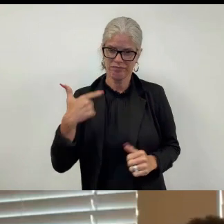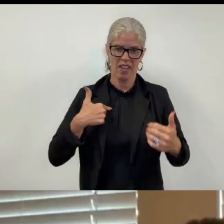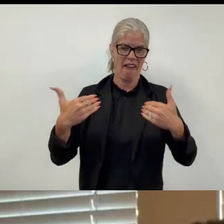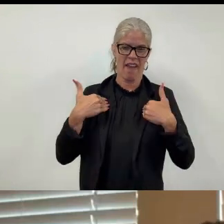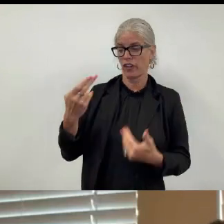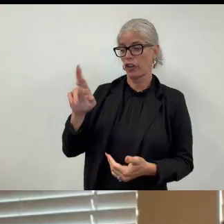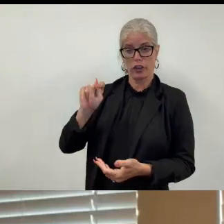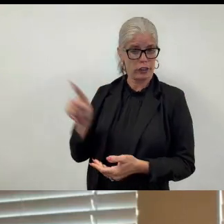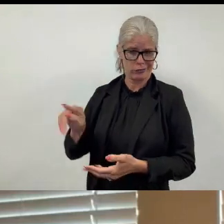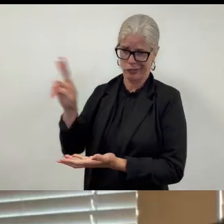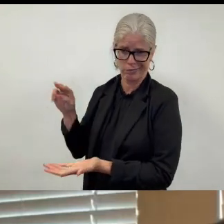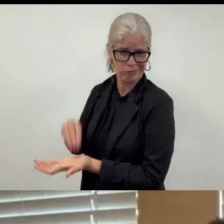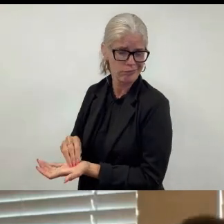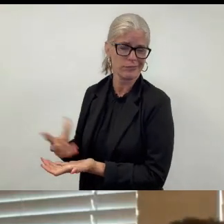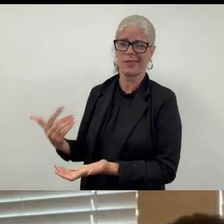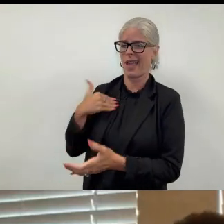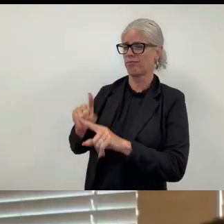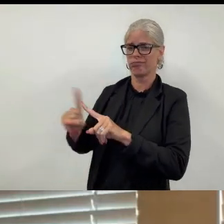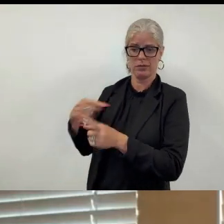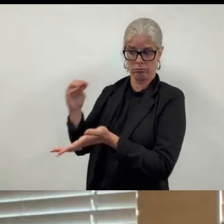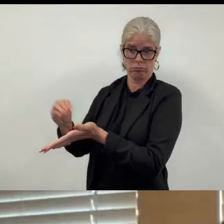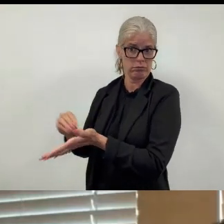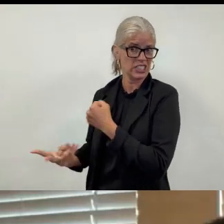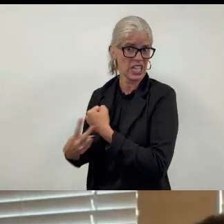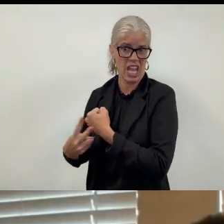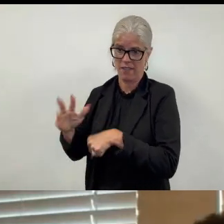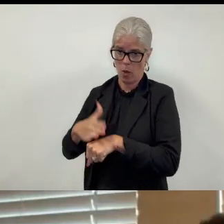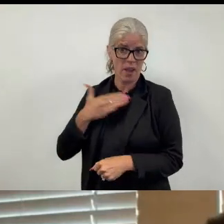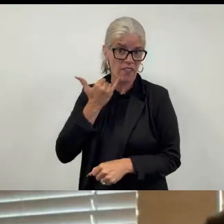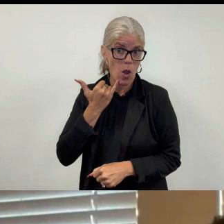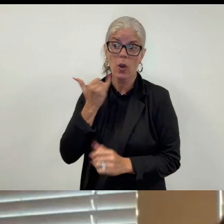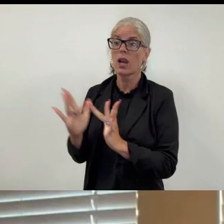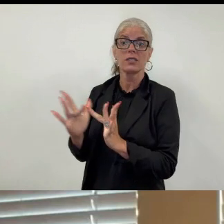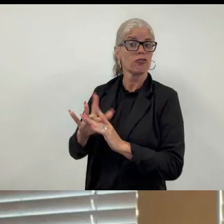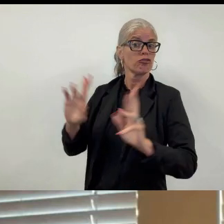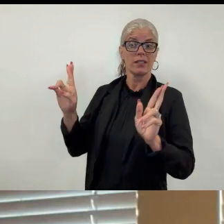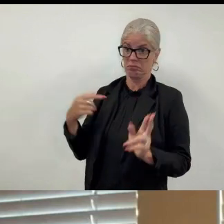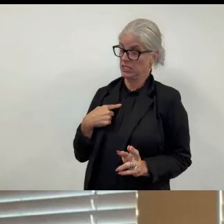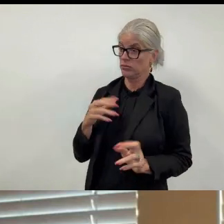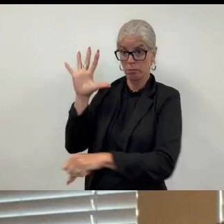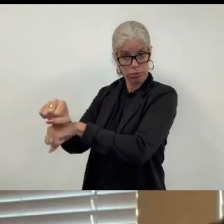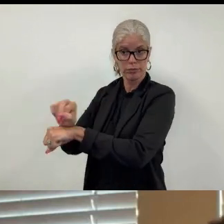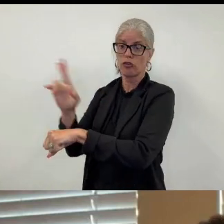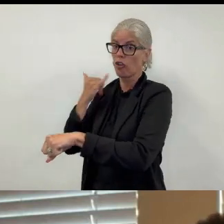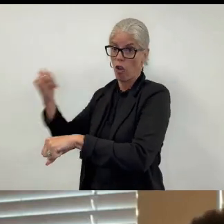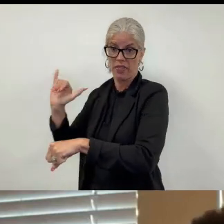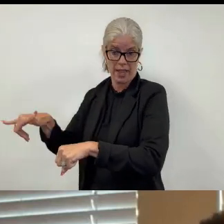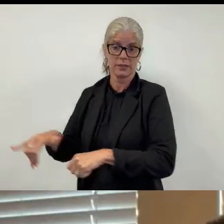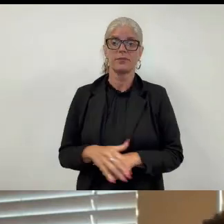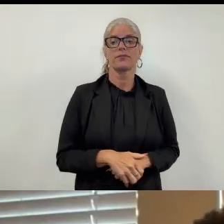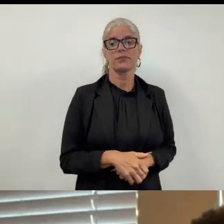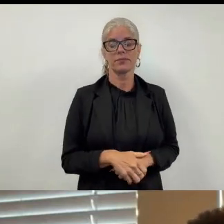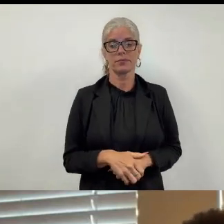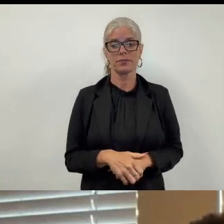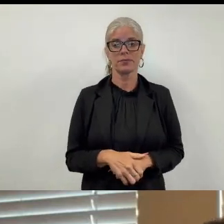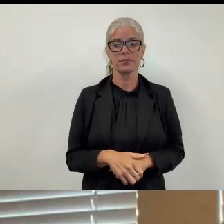know in my phone, I saved the one for Hertz, one for Enterprise, all of the ones that I use somewhat frequently. I literally just keep them saved as a